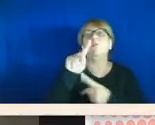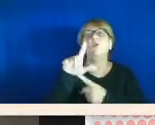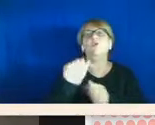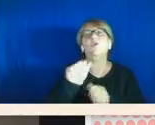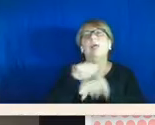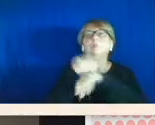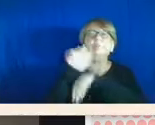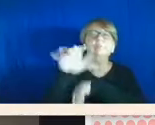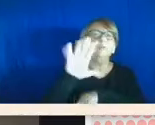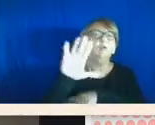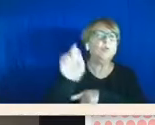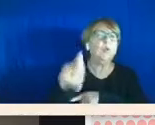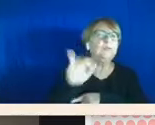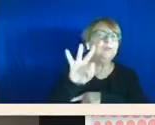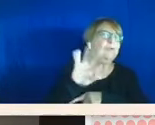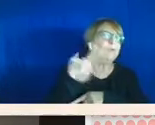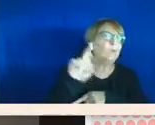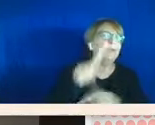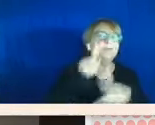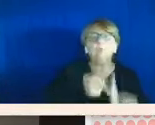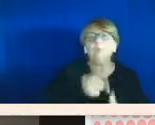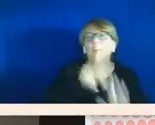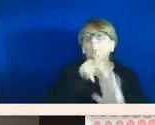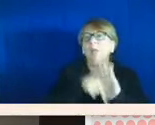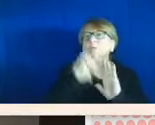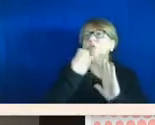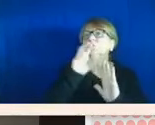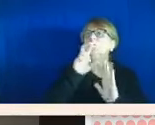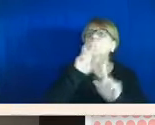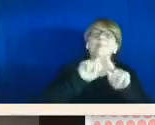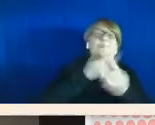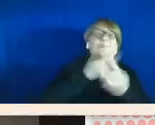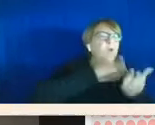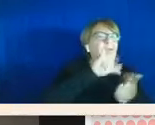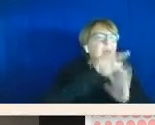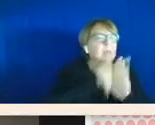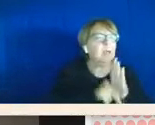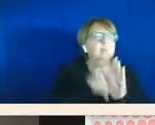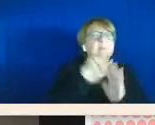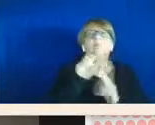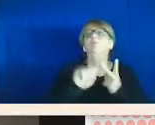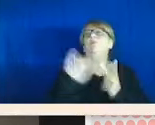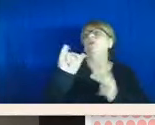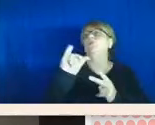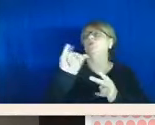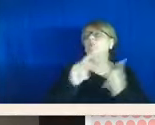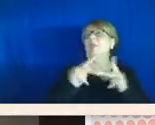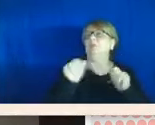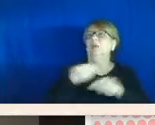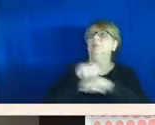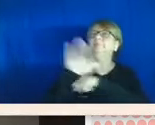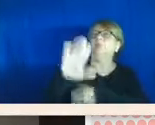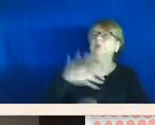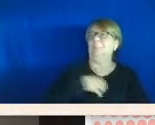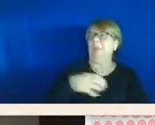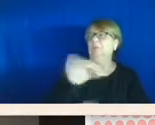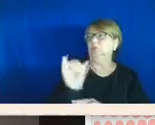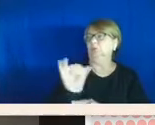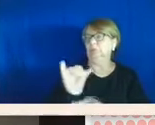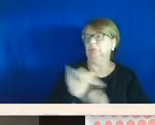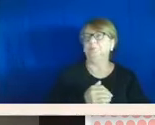you have questions about specific policies or aspects of a policy. And there's also a place where you can submit a complaint as well. And then